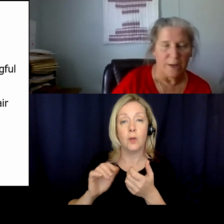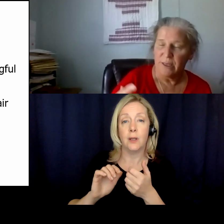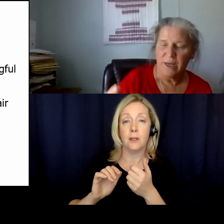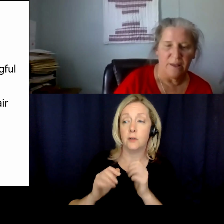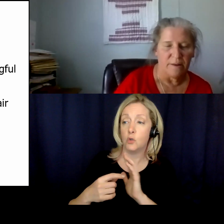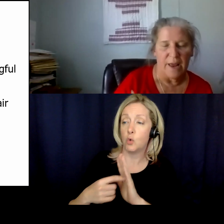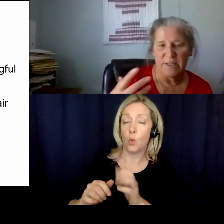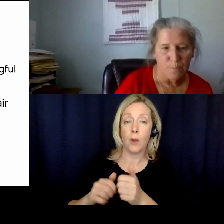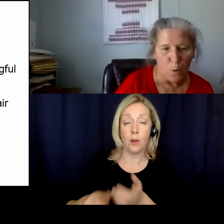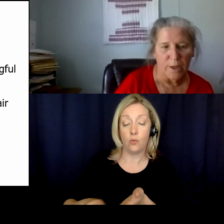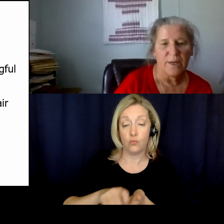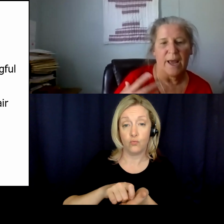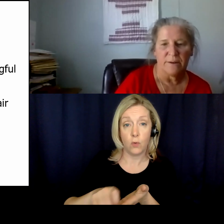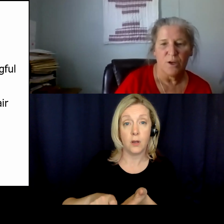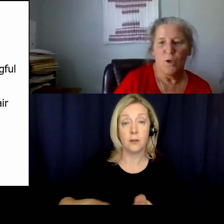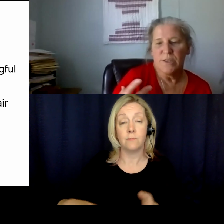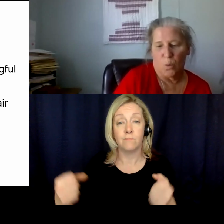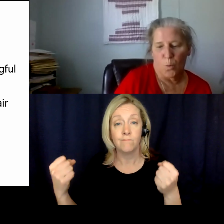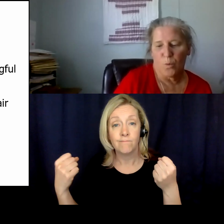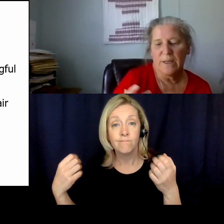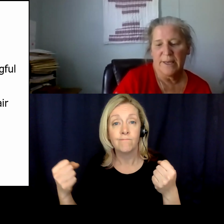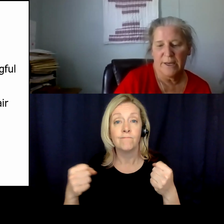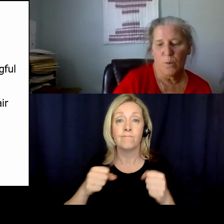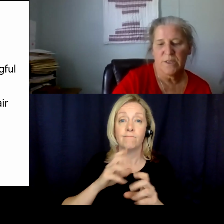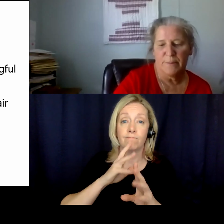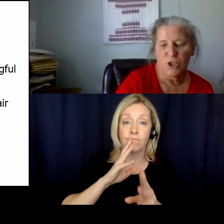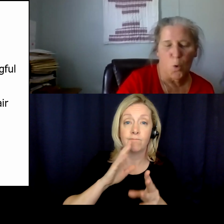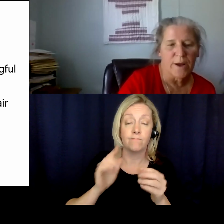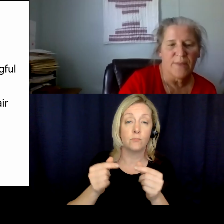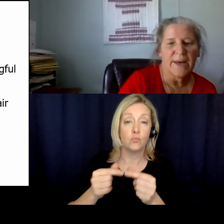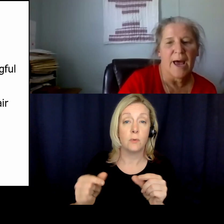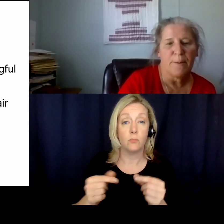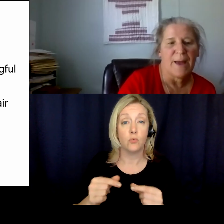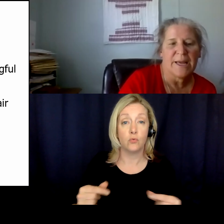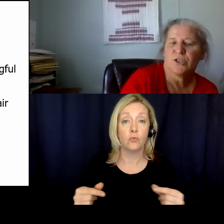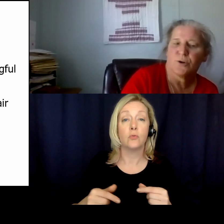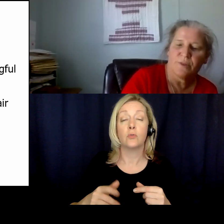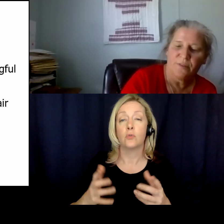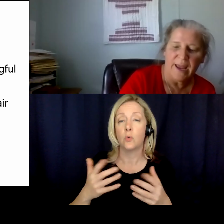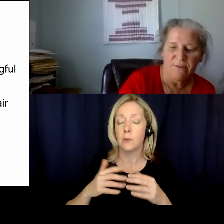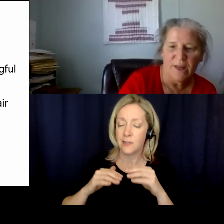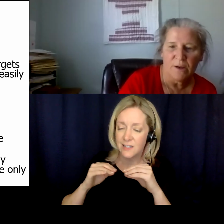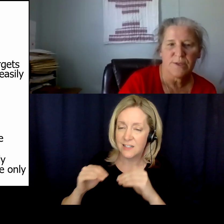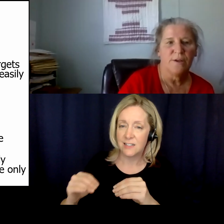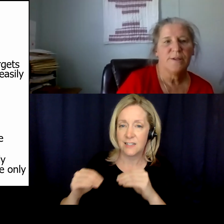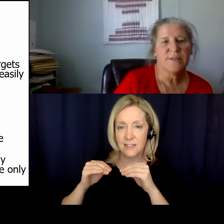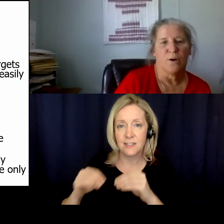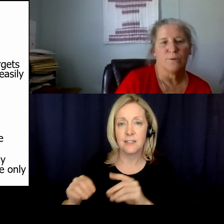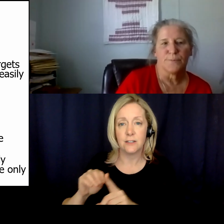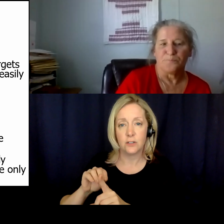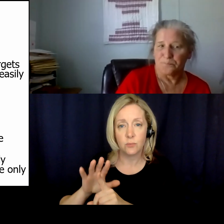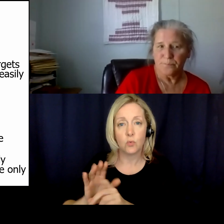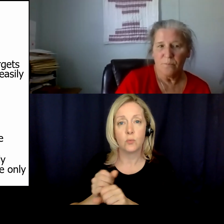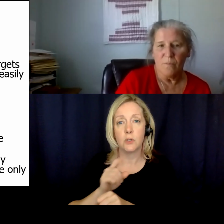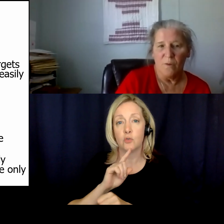be written and spoken. And so we're really going to be shoring that up and making sure that they have those